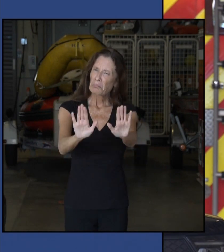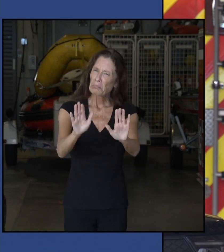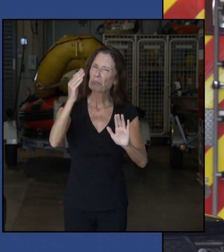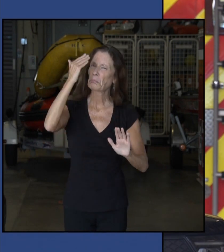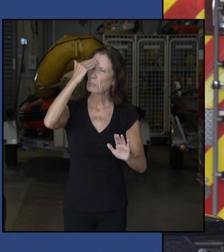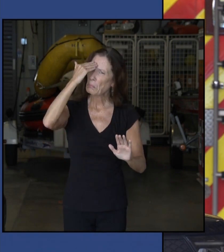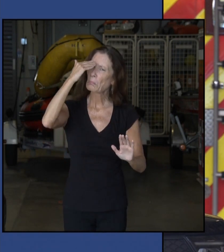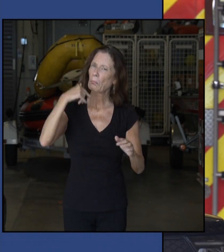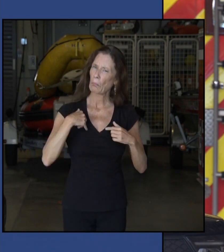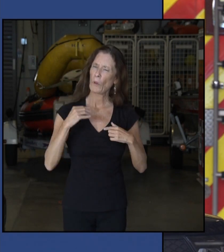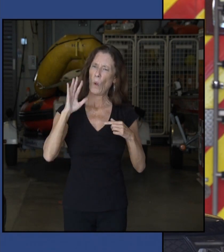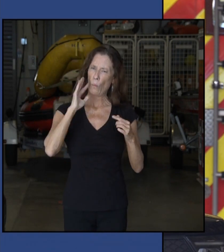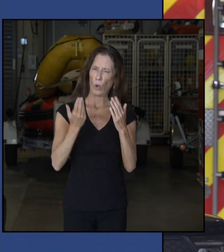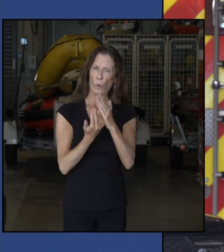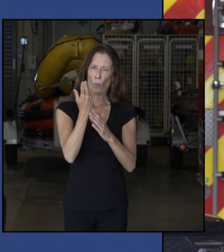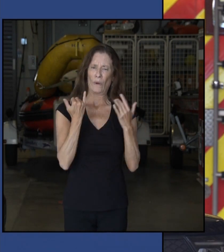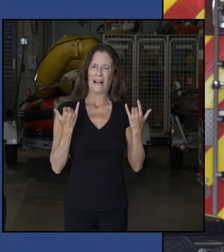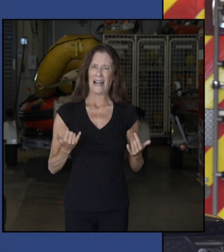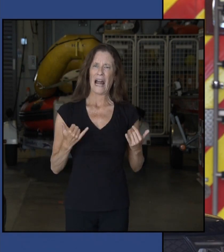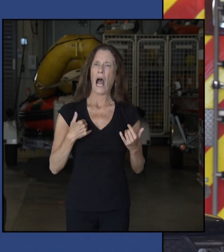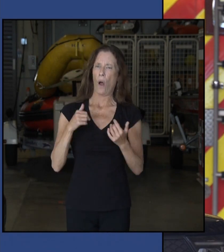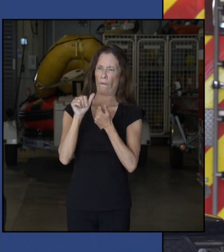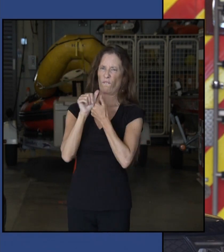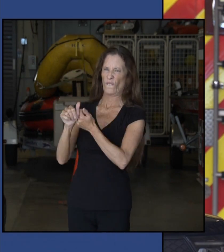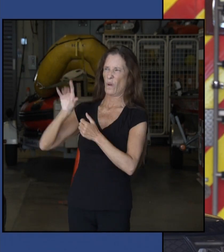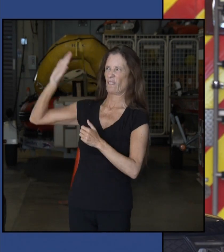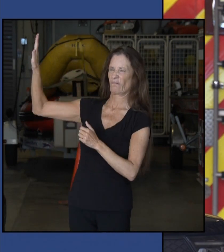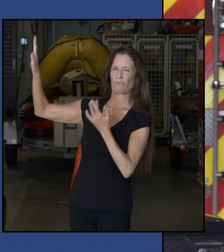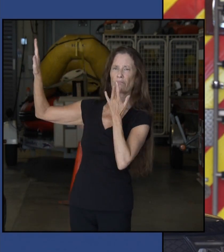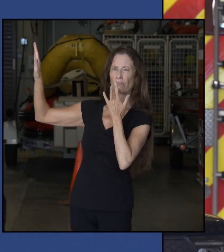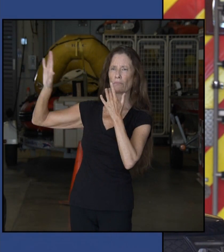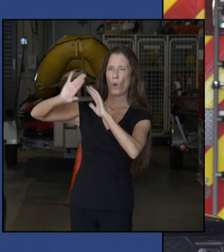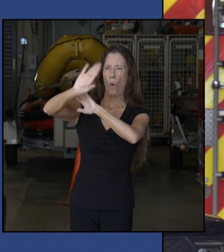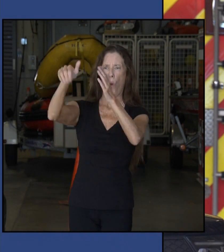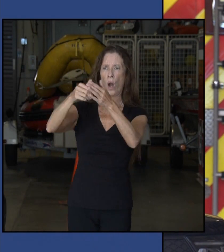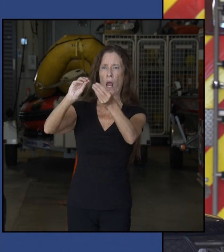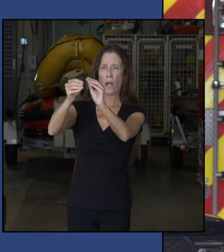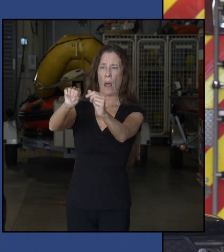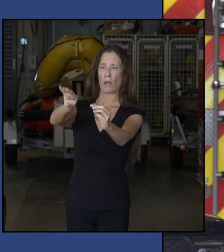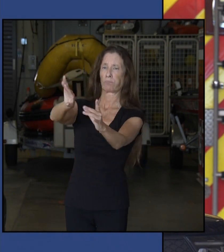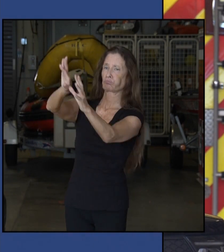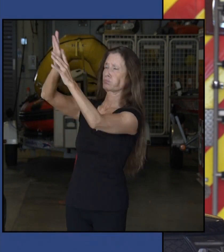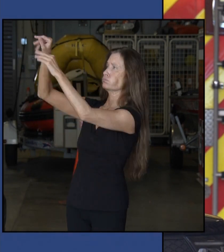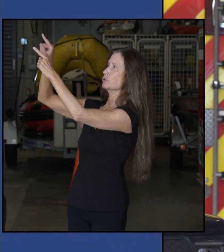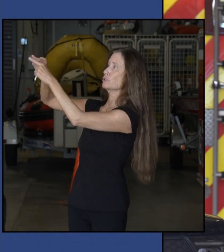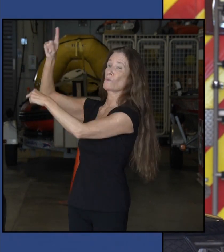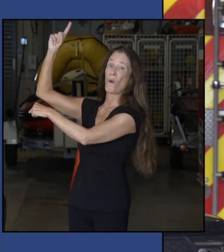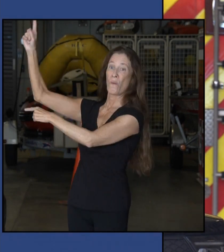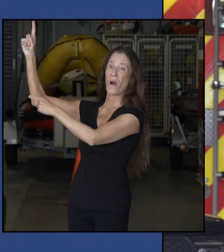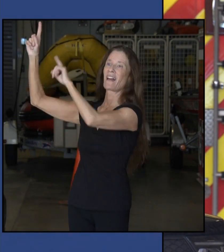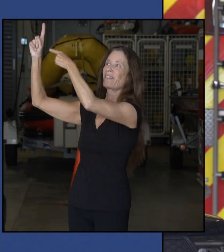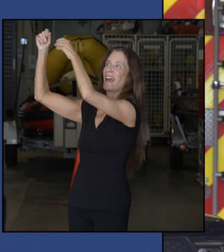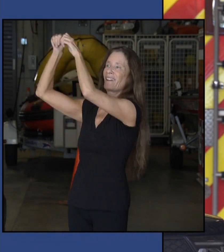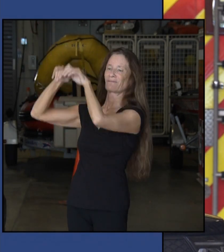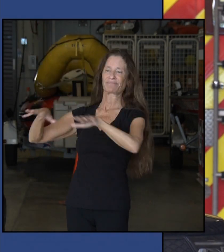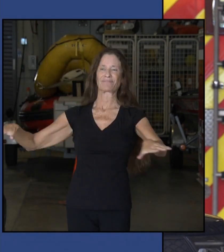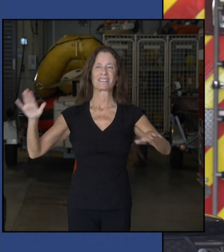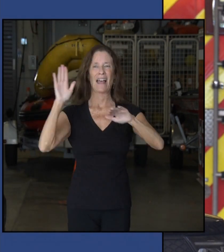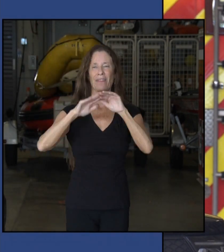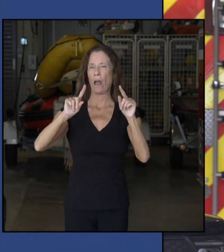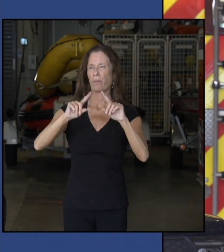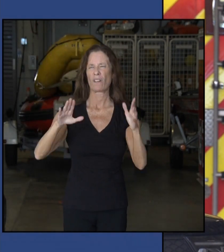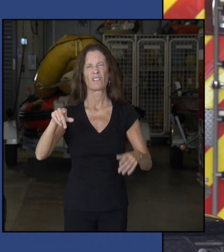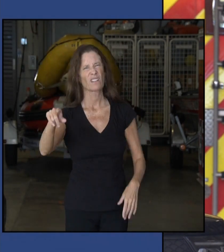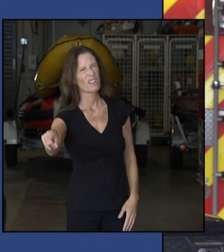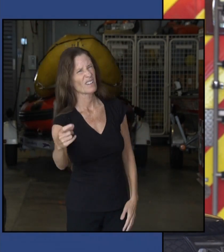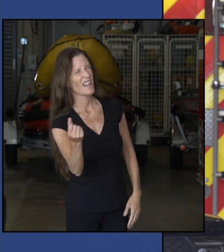that system, and we'll do everything we can to make sure that the numbers are all adding up. But it's a different reporting system. What's the difference, though, if there were 756 people under